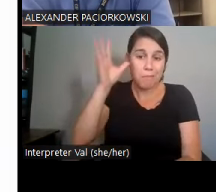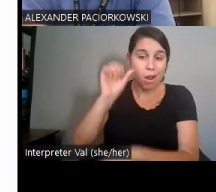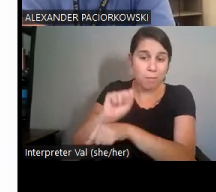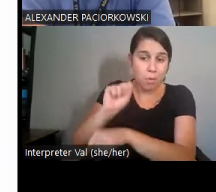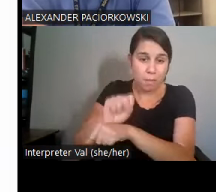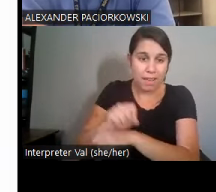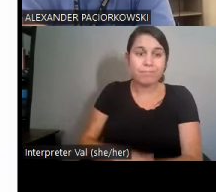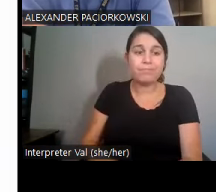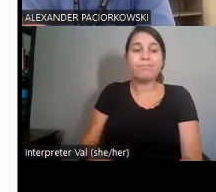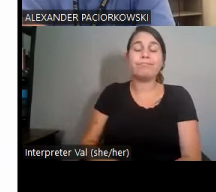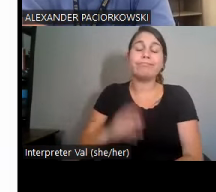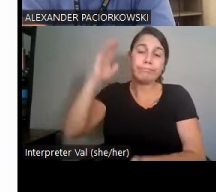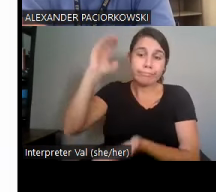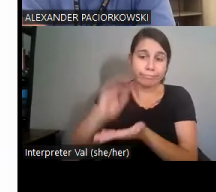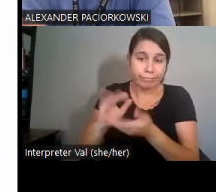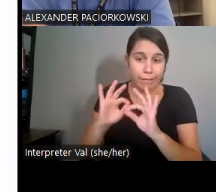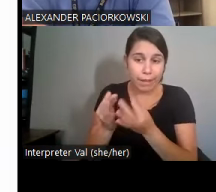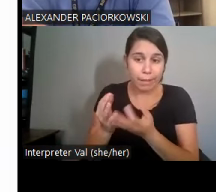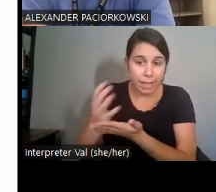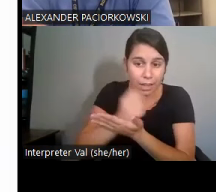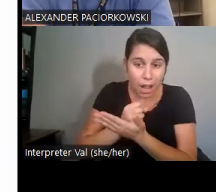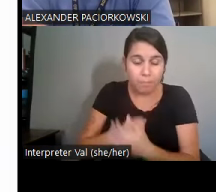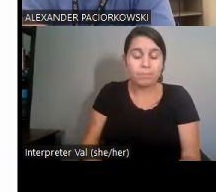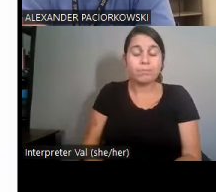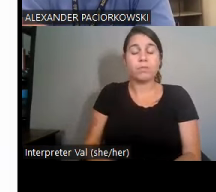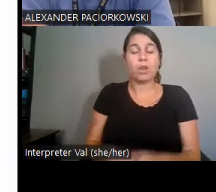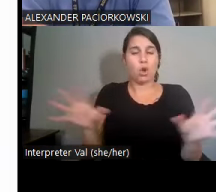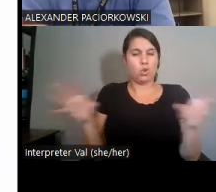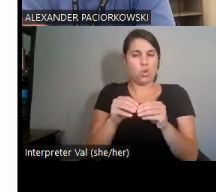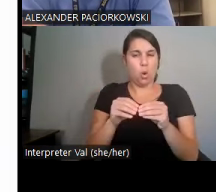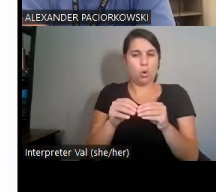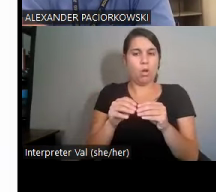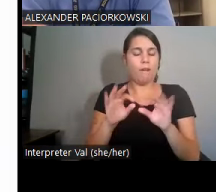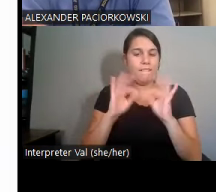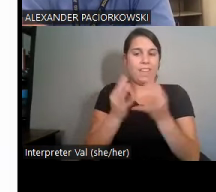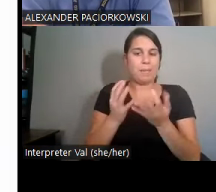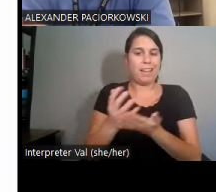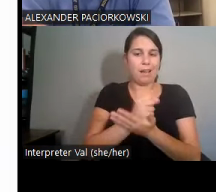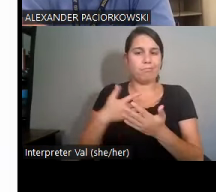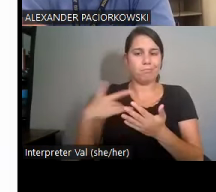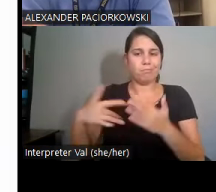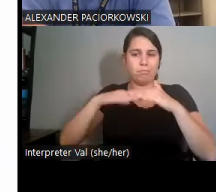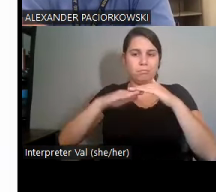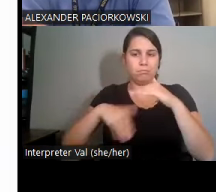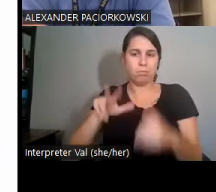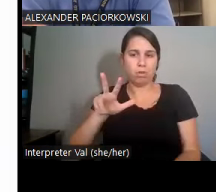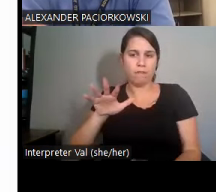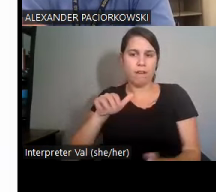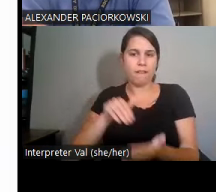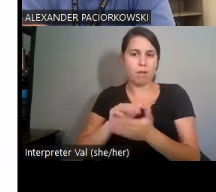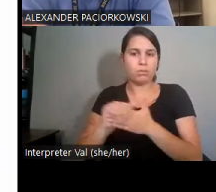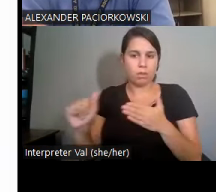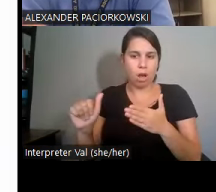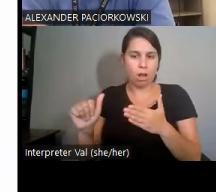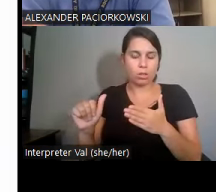decreased family income. We talked about total combined family income being more likely to be below $35,000 and less likely to be